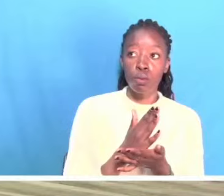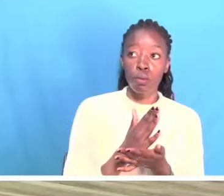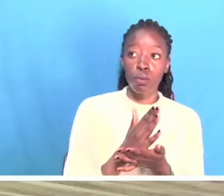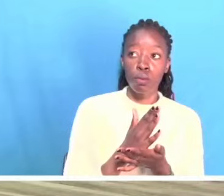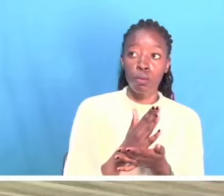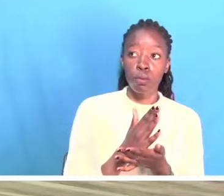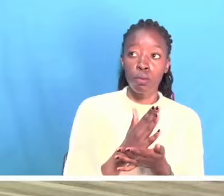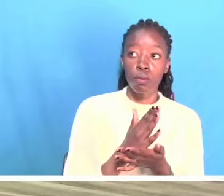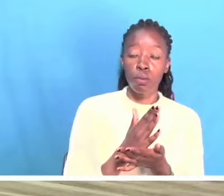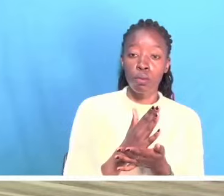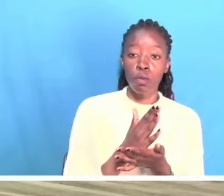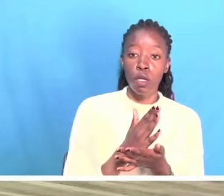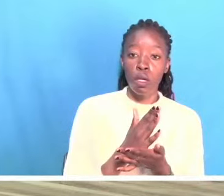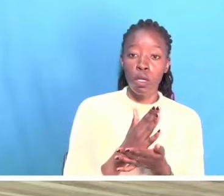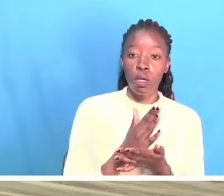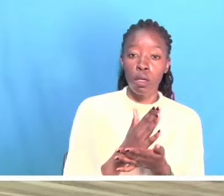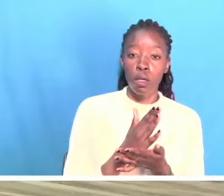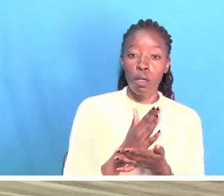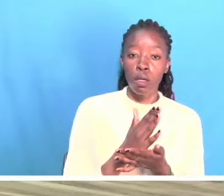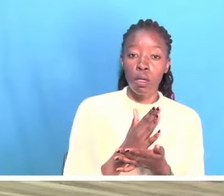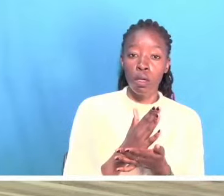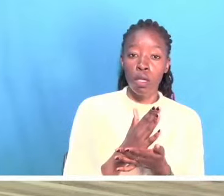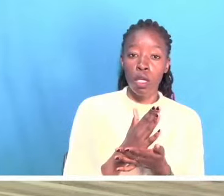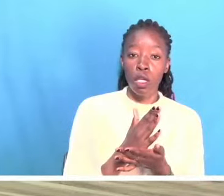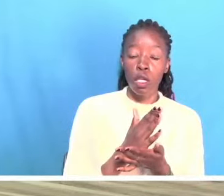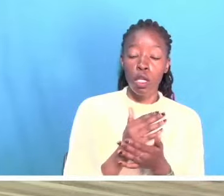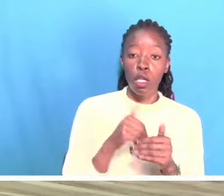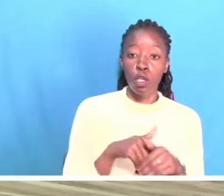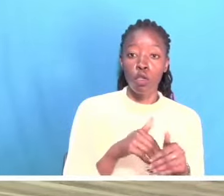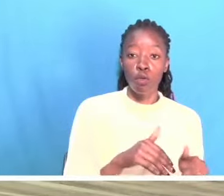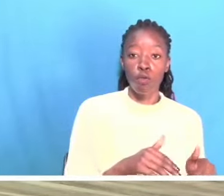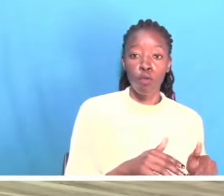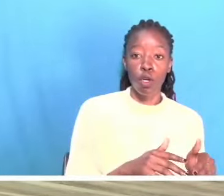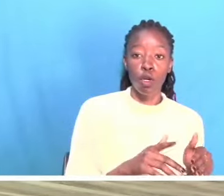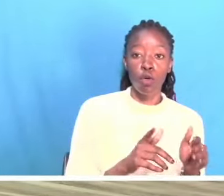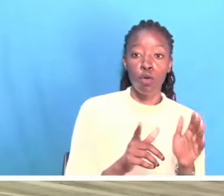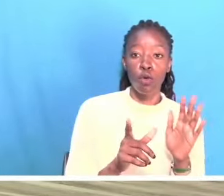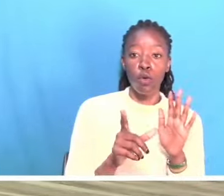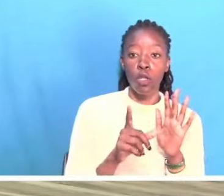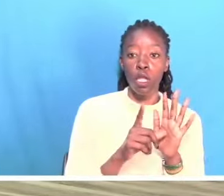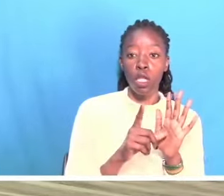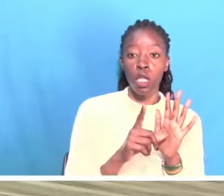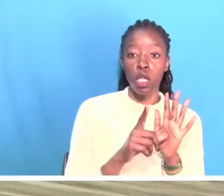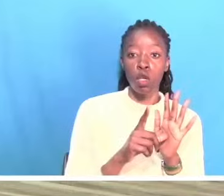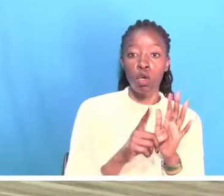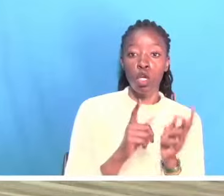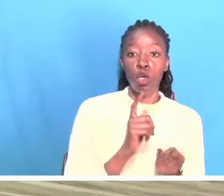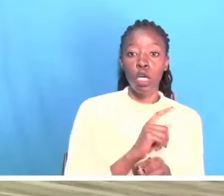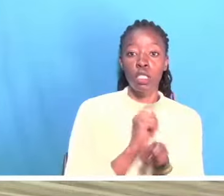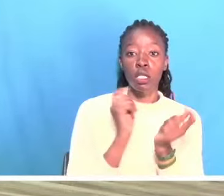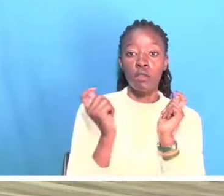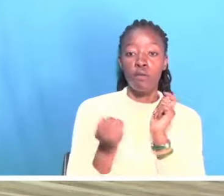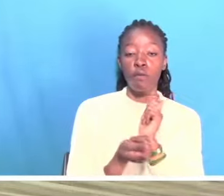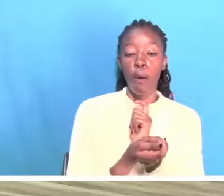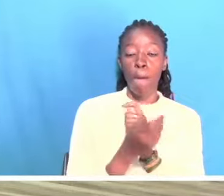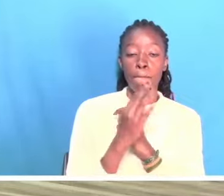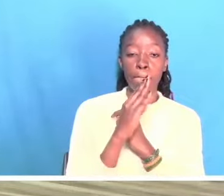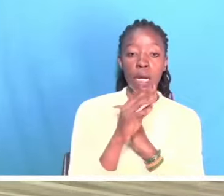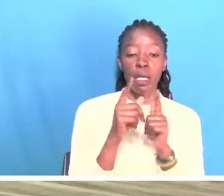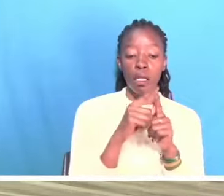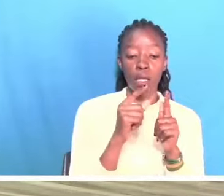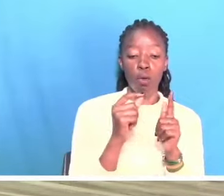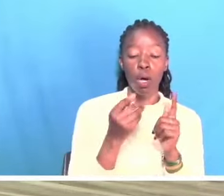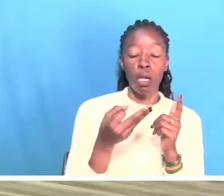And you are instructed by the law. You are informed by the word of God. All these things you know. And you are